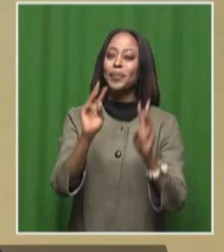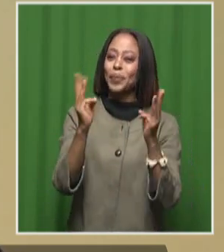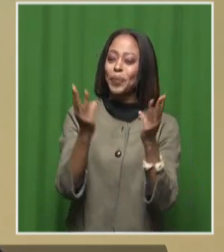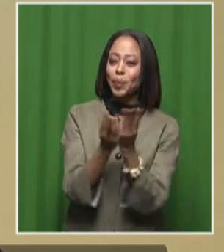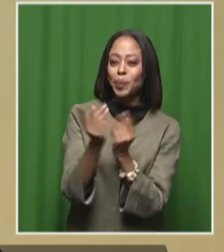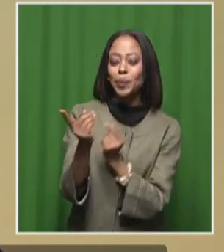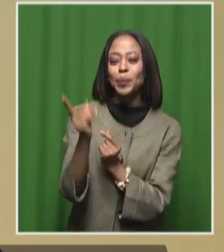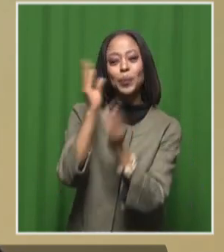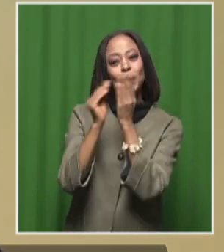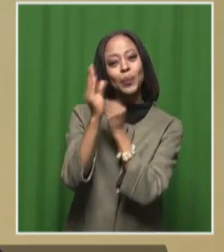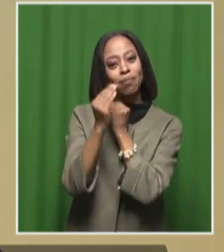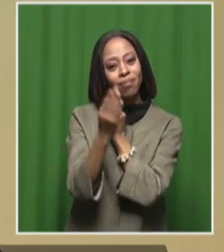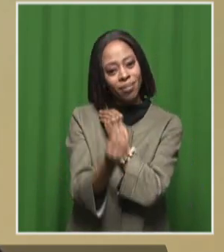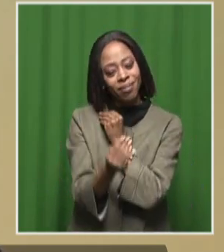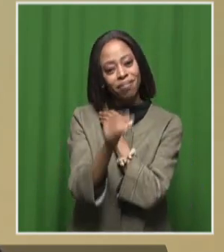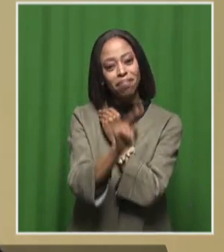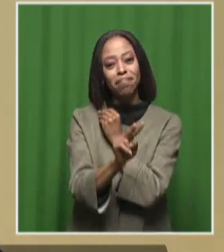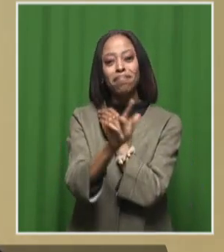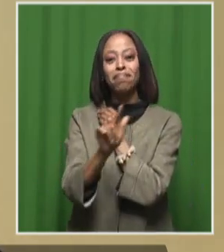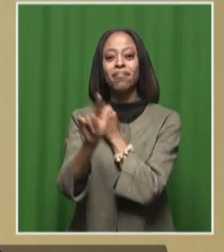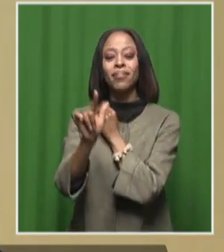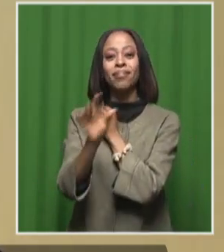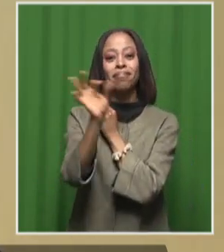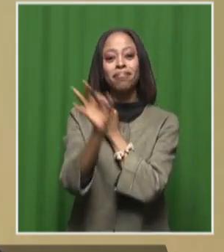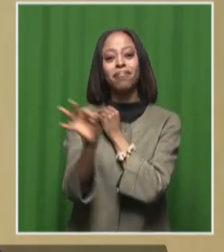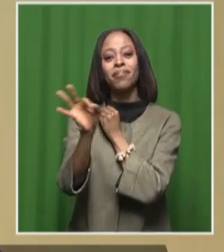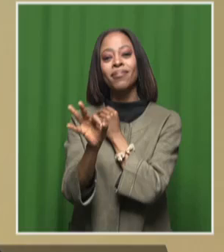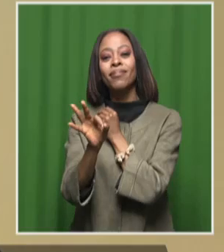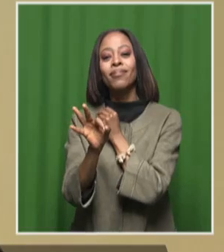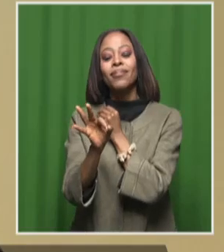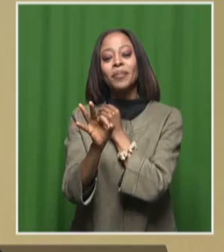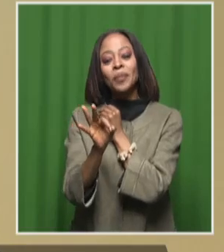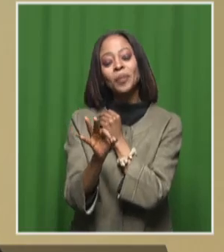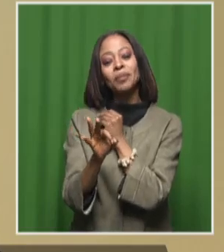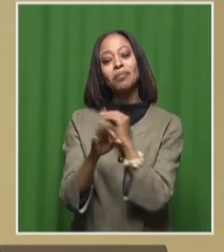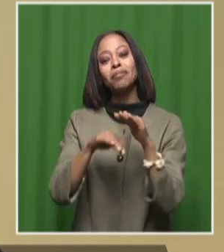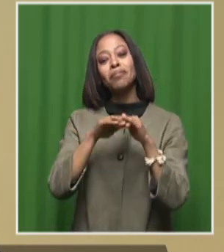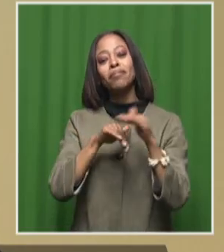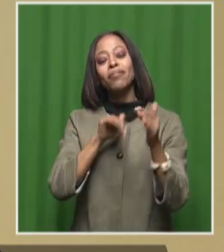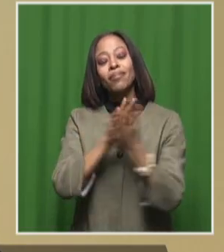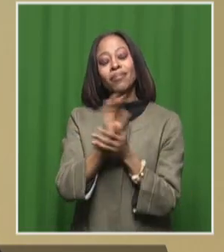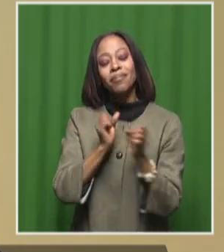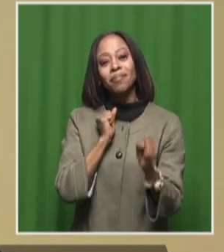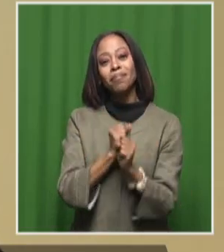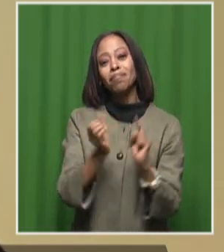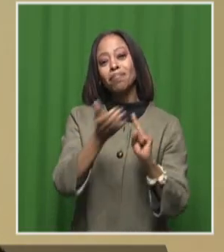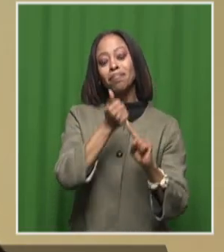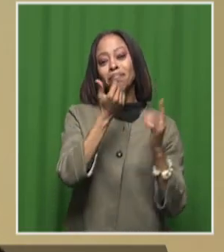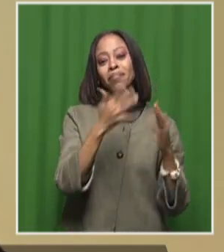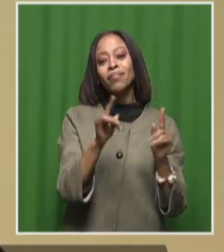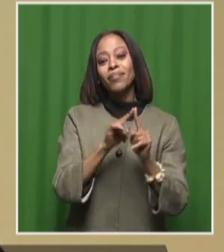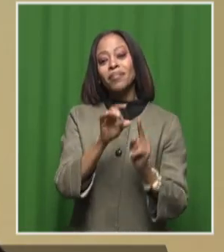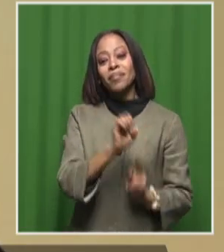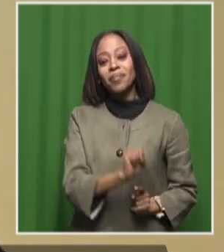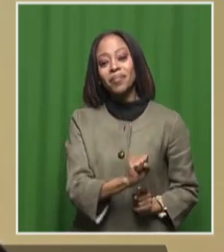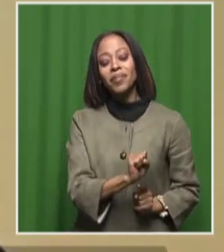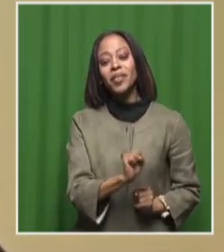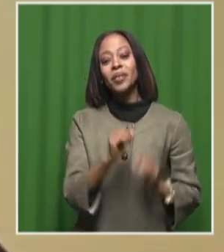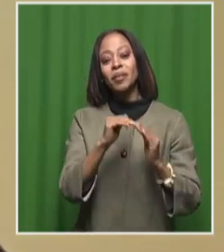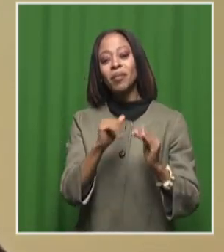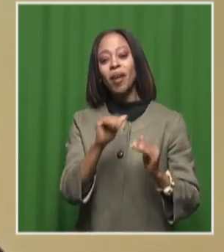have, 27% of girls below 15 years have been reached. But in Eastern and Southern Africa, we moved from 49